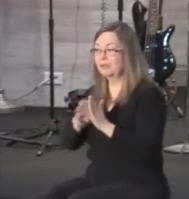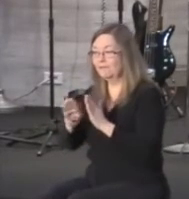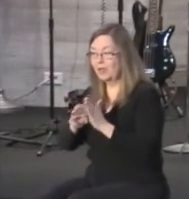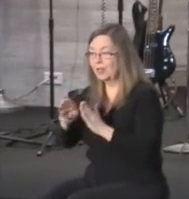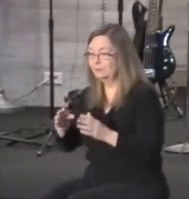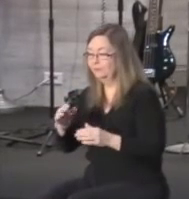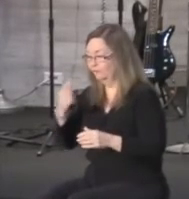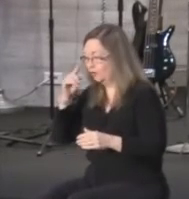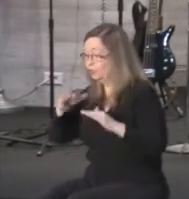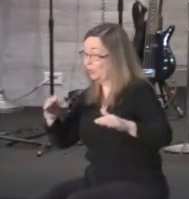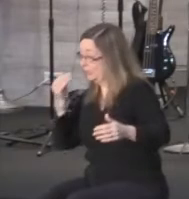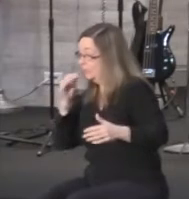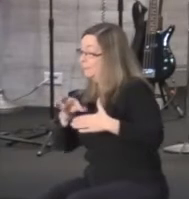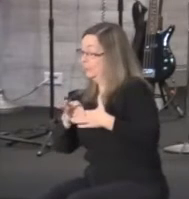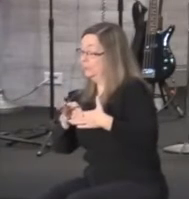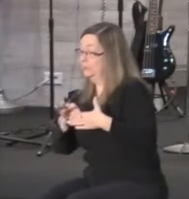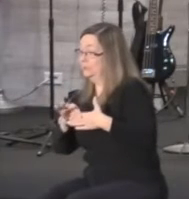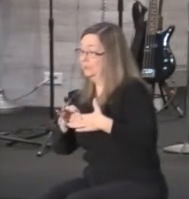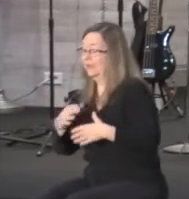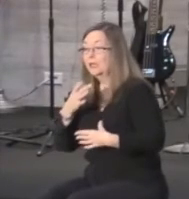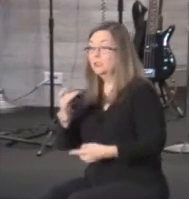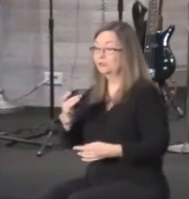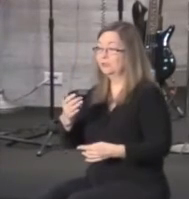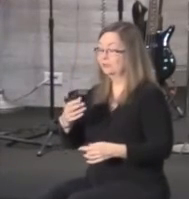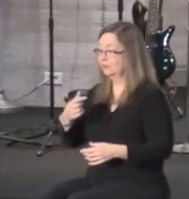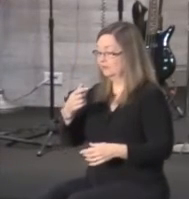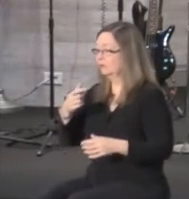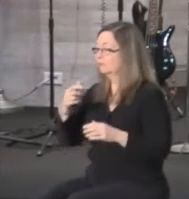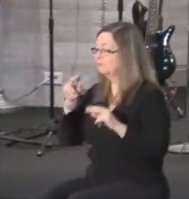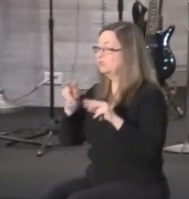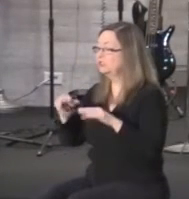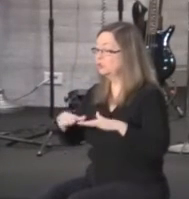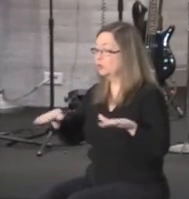eating meat. In fact, it's interesting watching children.